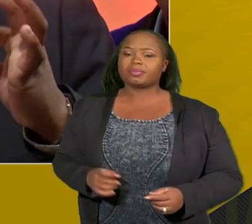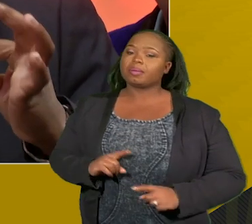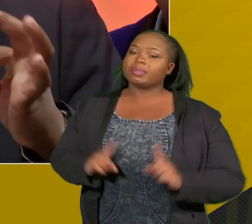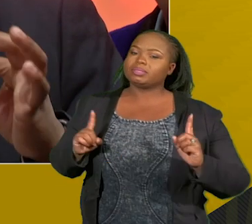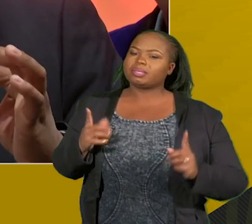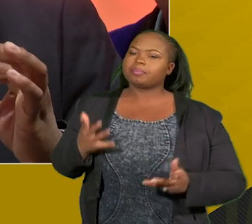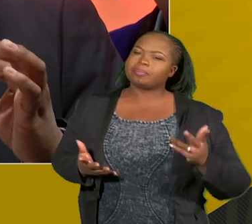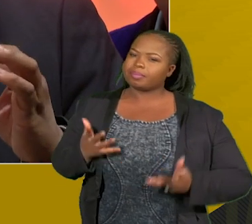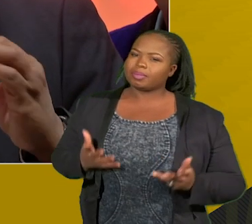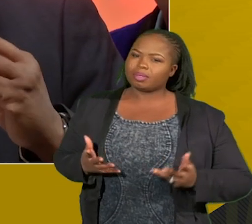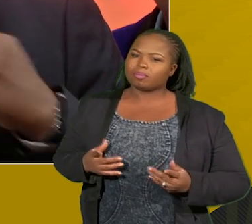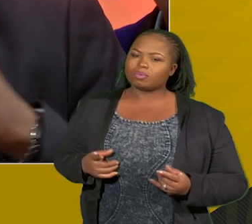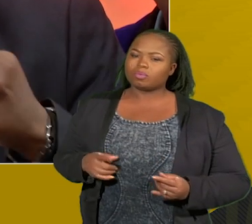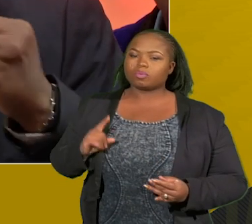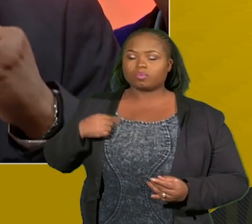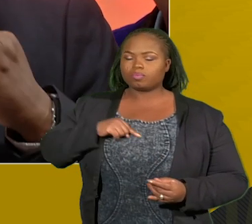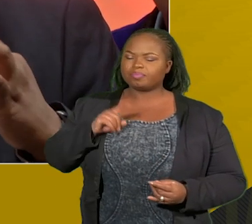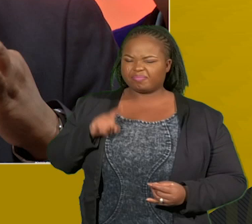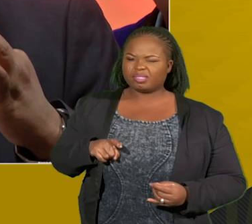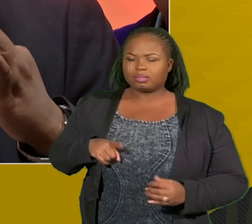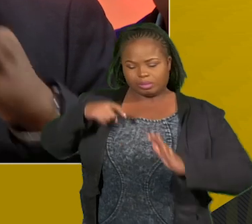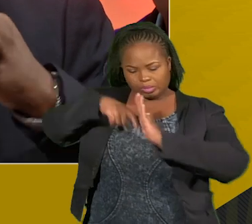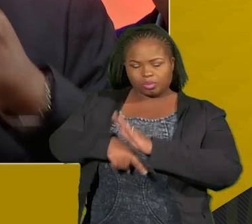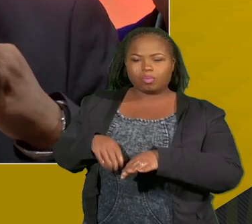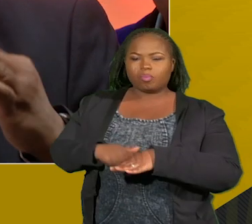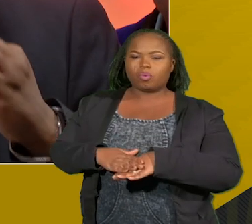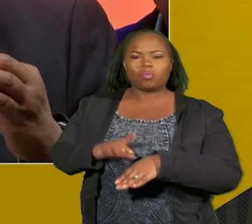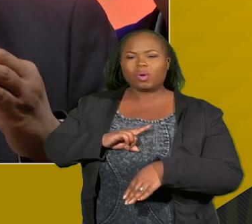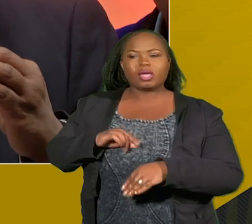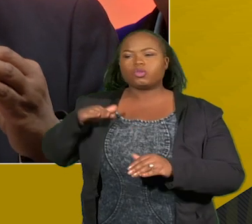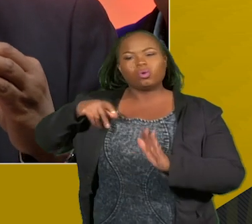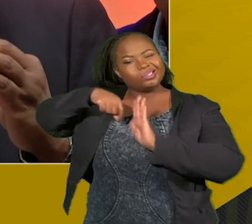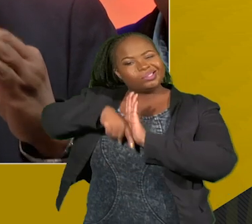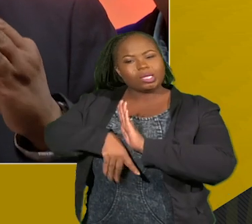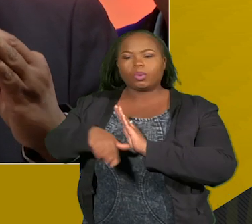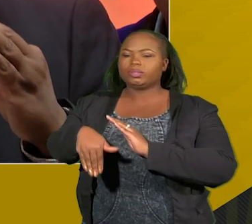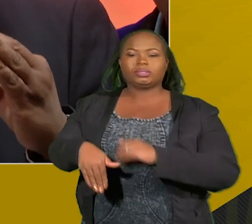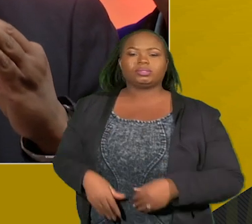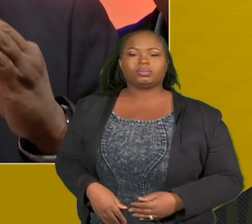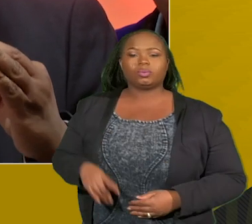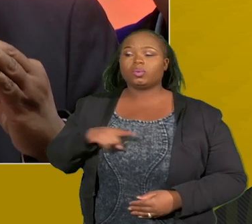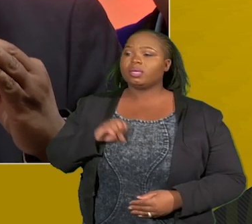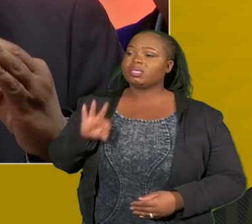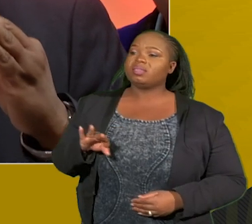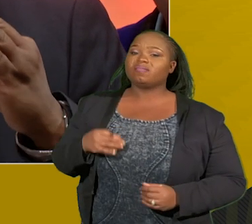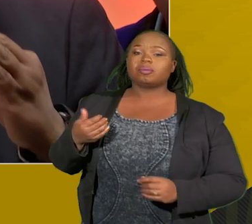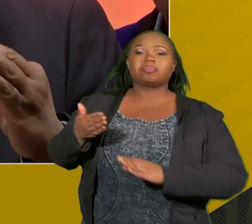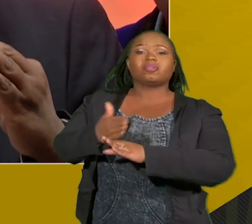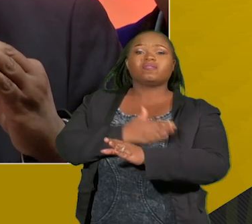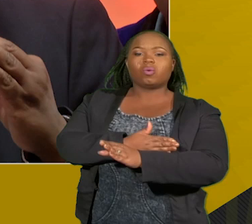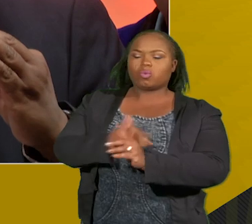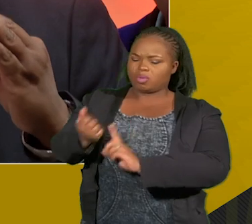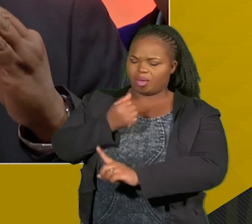must touch the nerve. And my question to you is, you haven't touched the nerve. If you have abused and you are